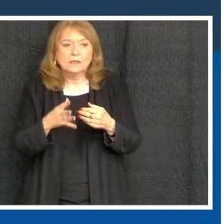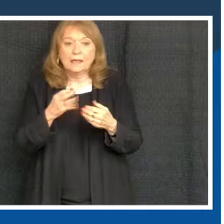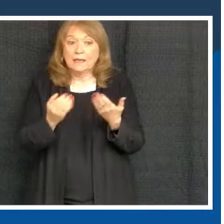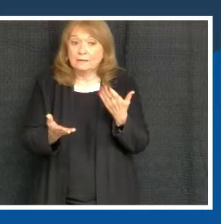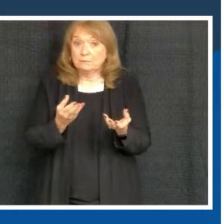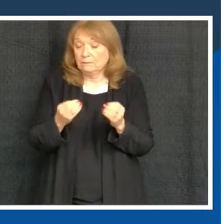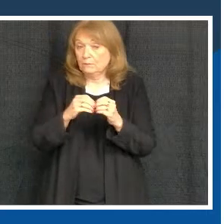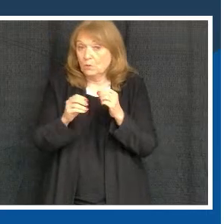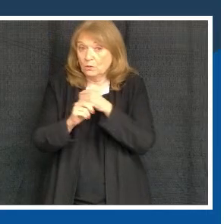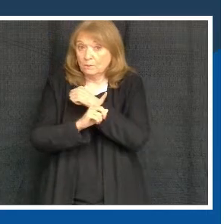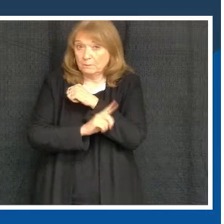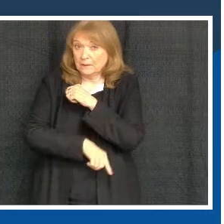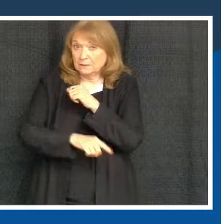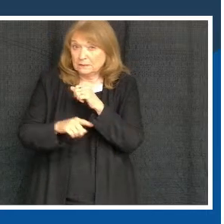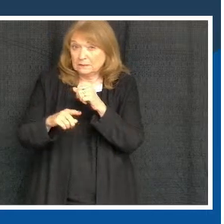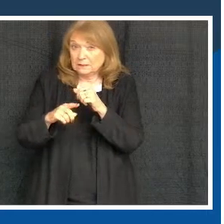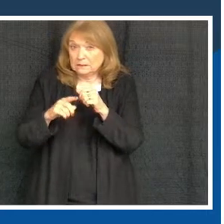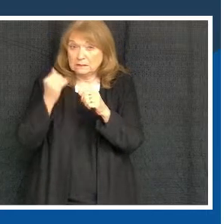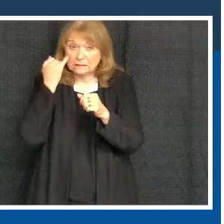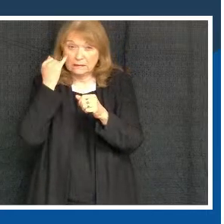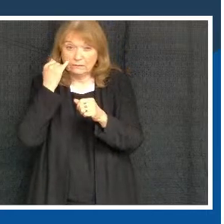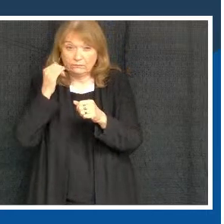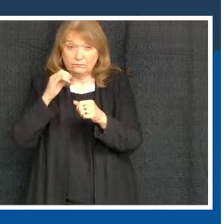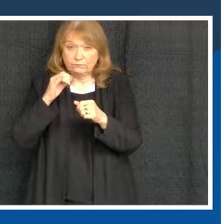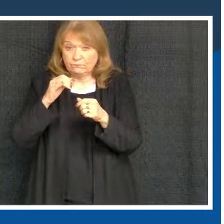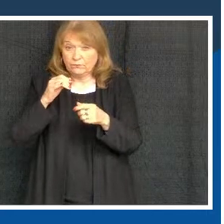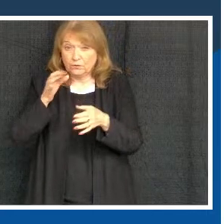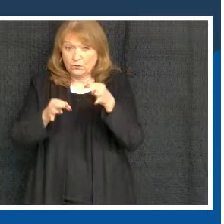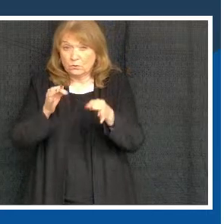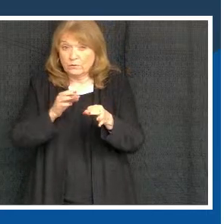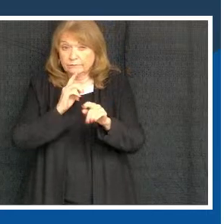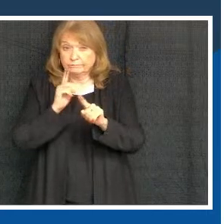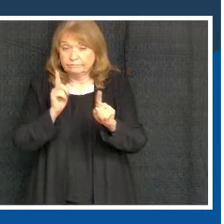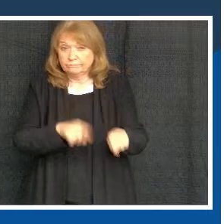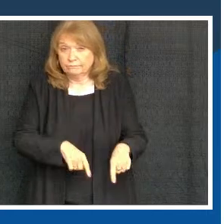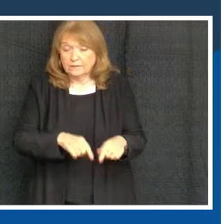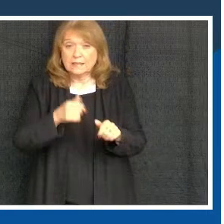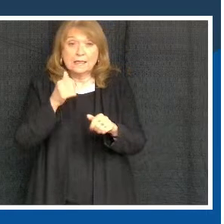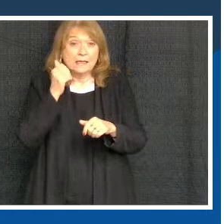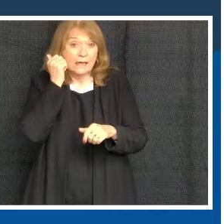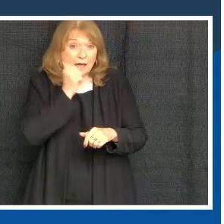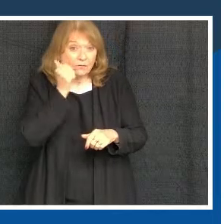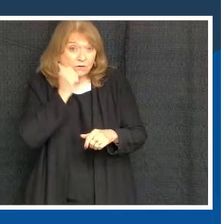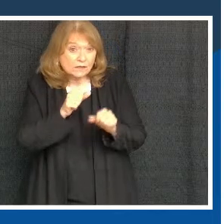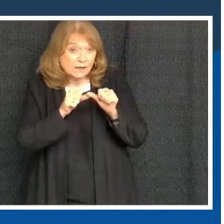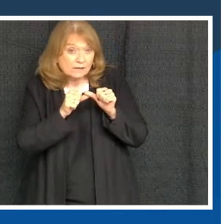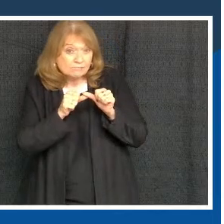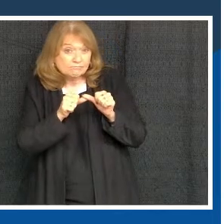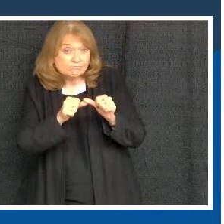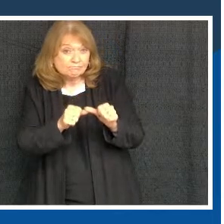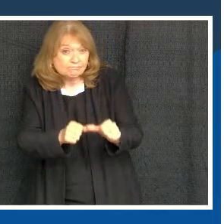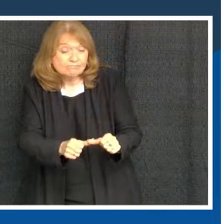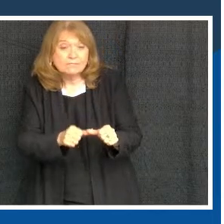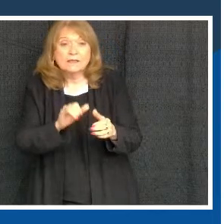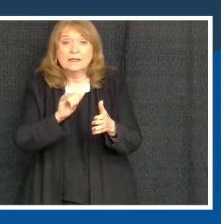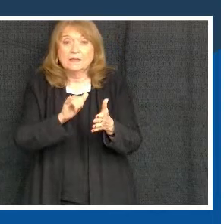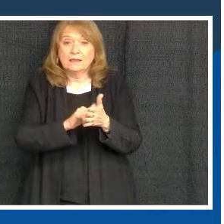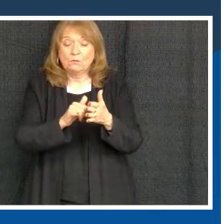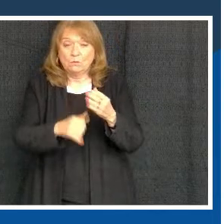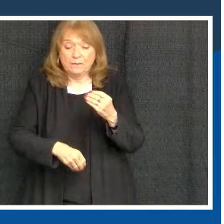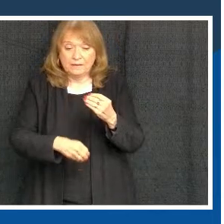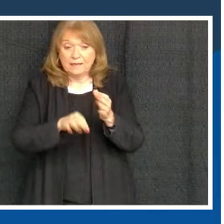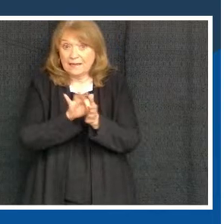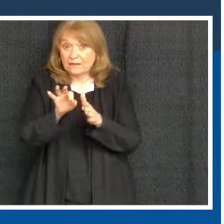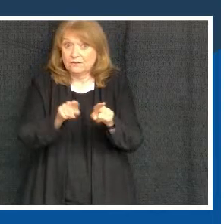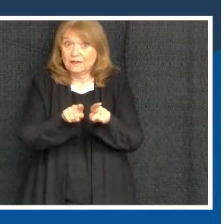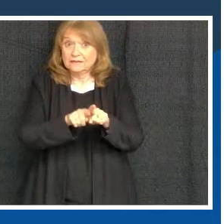or penalties provided by the law or court order. Each day a violation continues or occurs shall be deemed a separate offense. And all this is